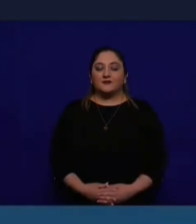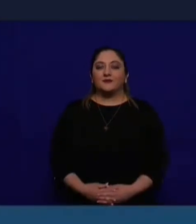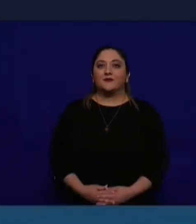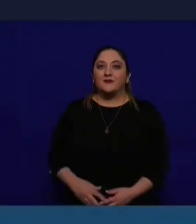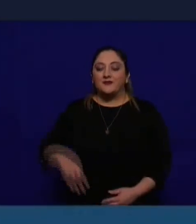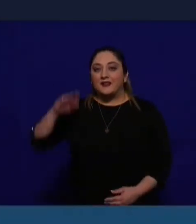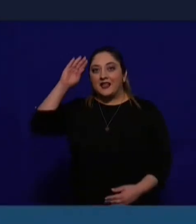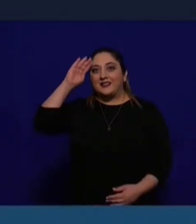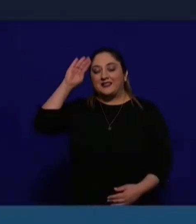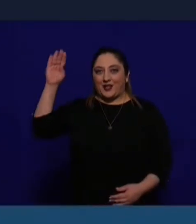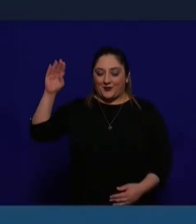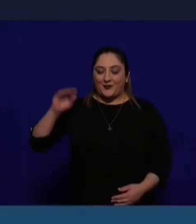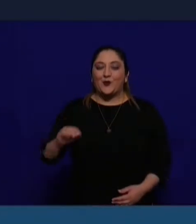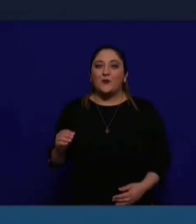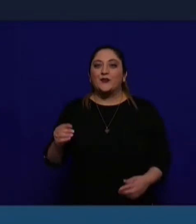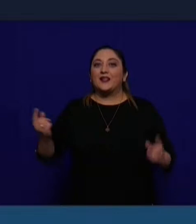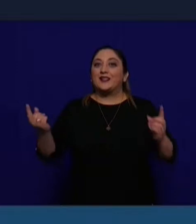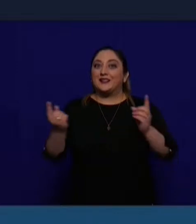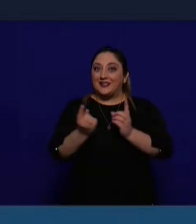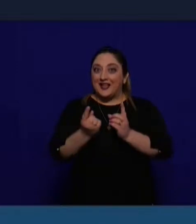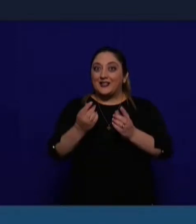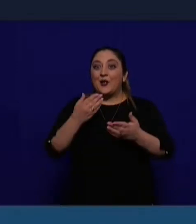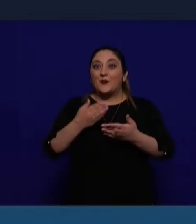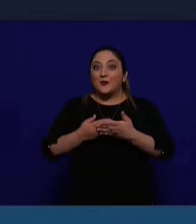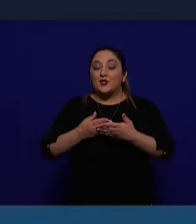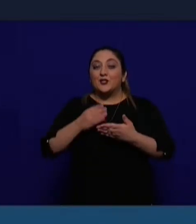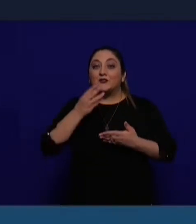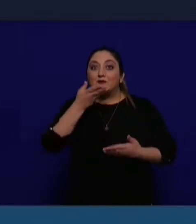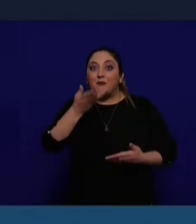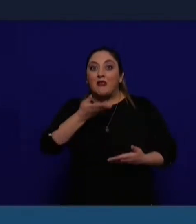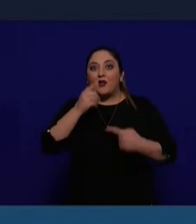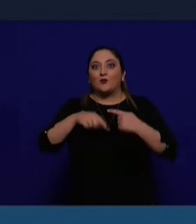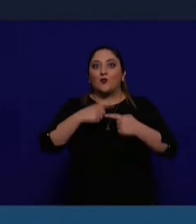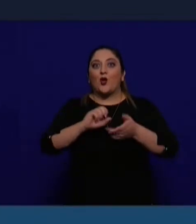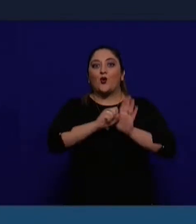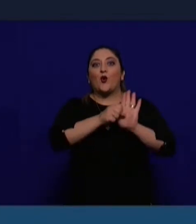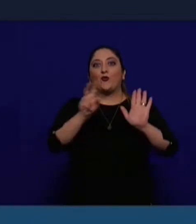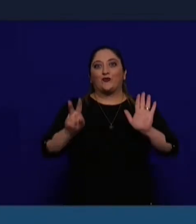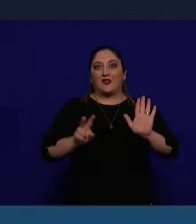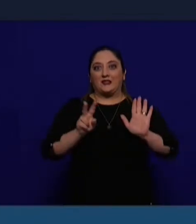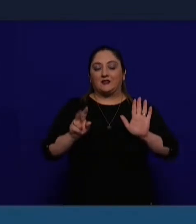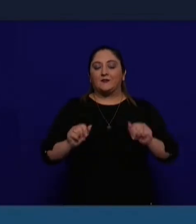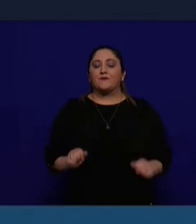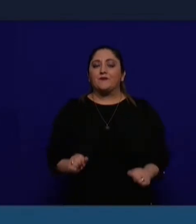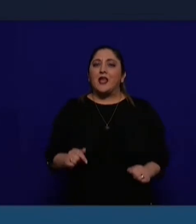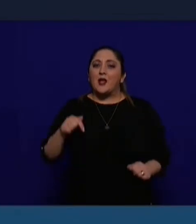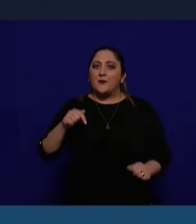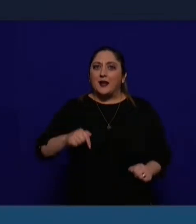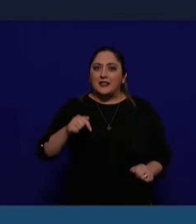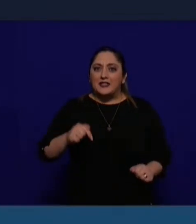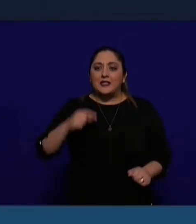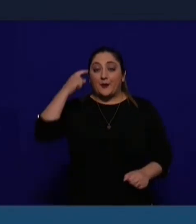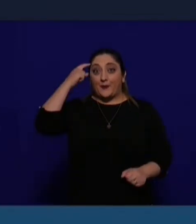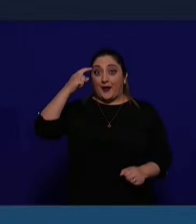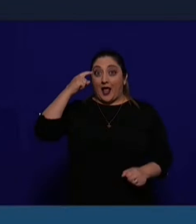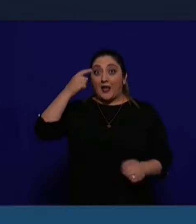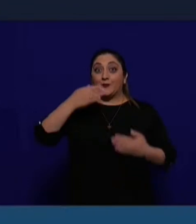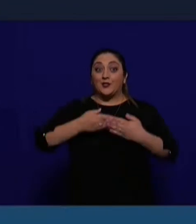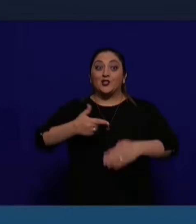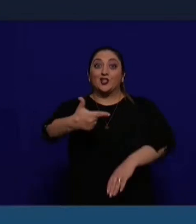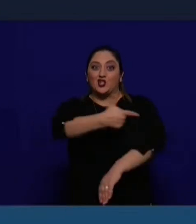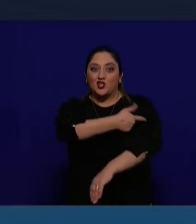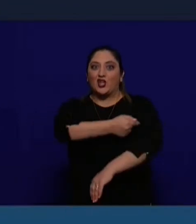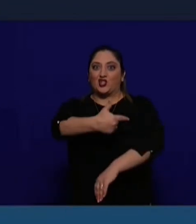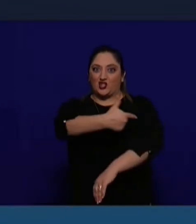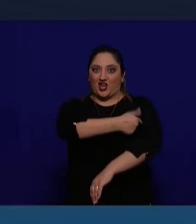Iltqajna għal dan ir-rendikont dwar il-COVID. Bħalissa għaddejn bil-strateġija ta' tilqim fejn